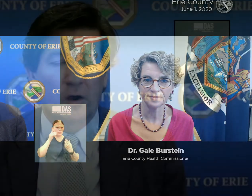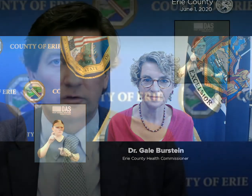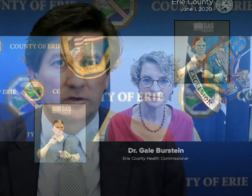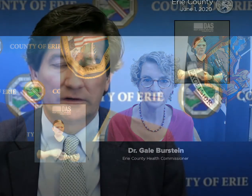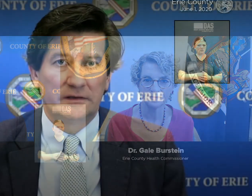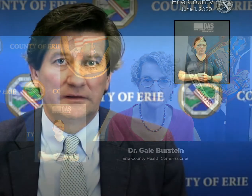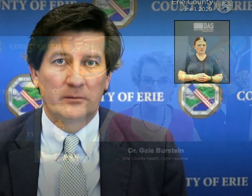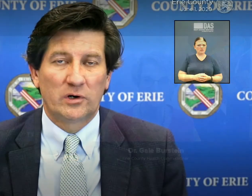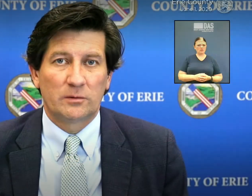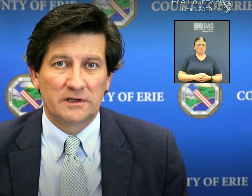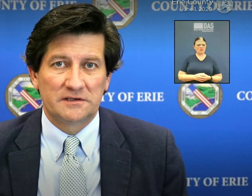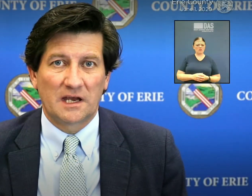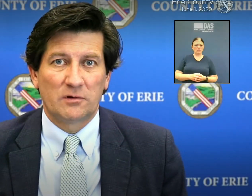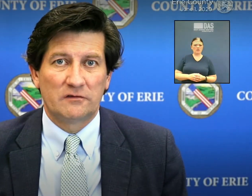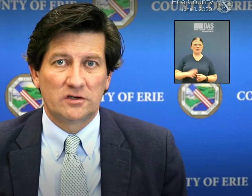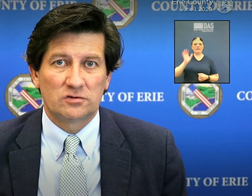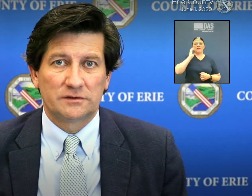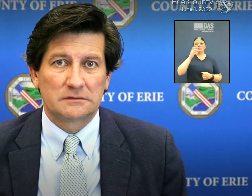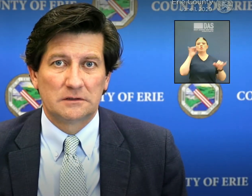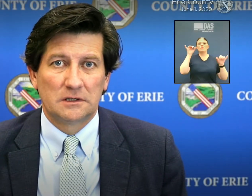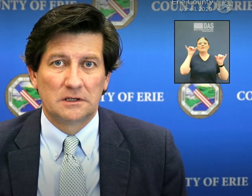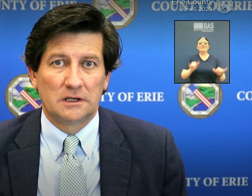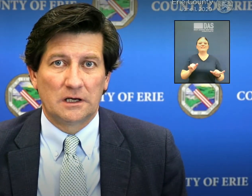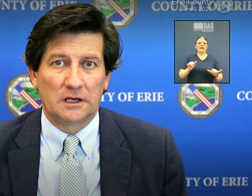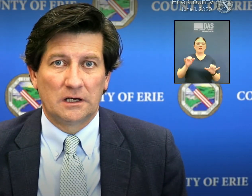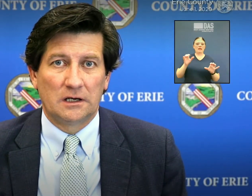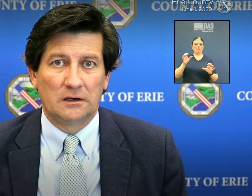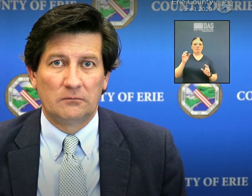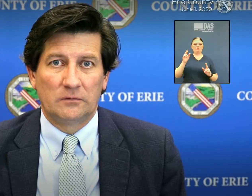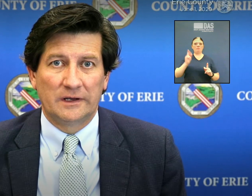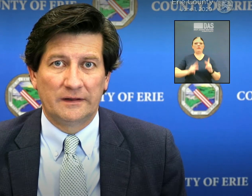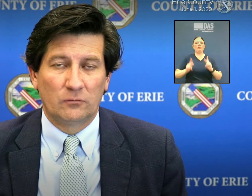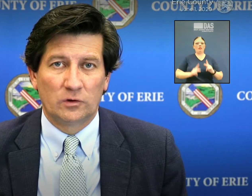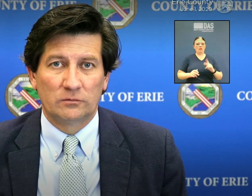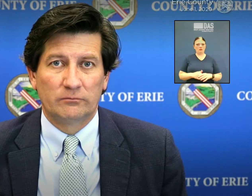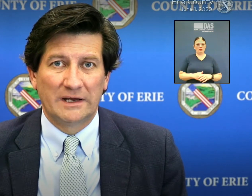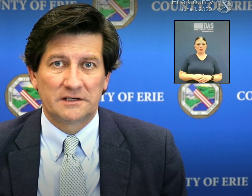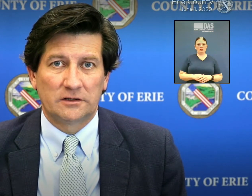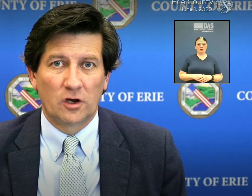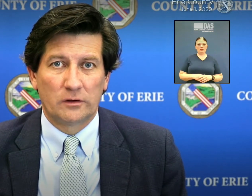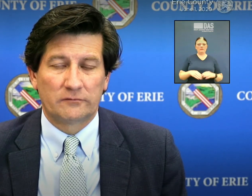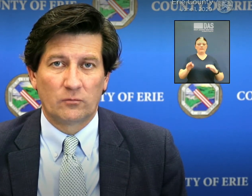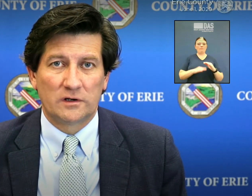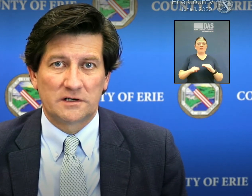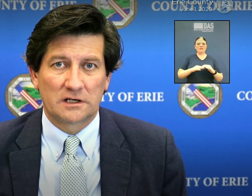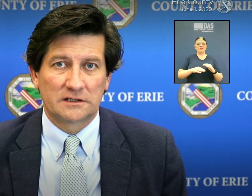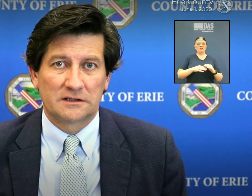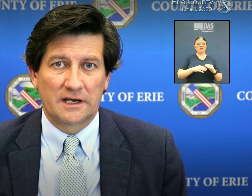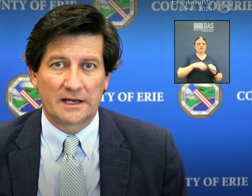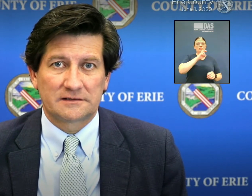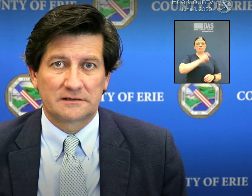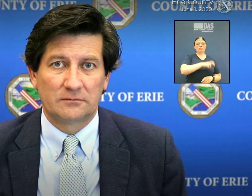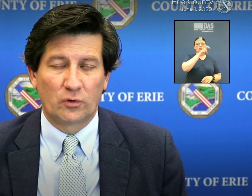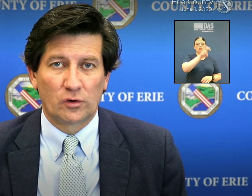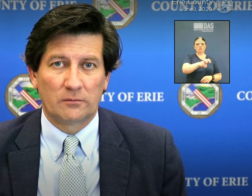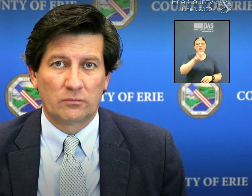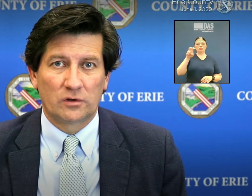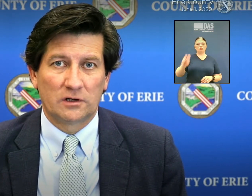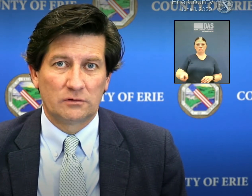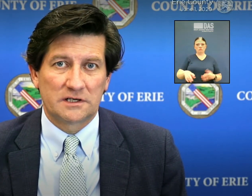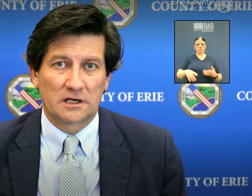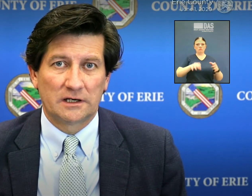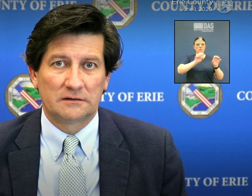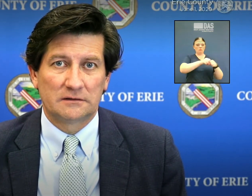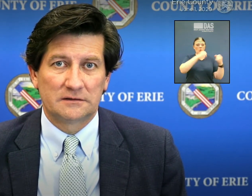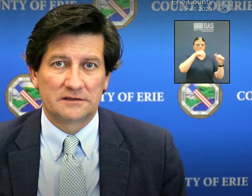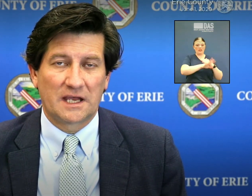that? They appear to be the same individuals, and that were basically going from one Target to the next, broke